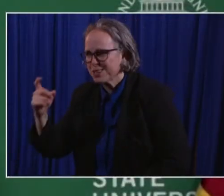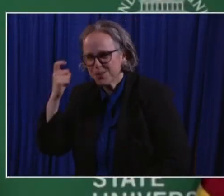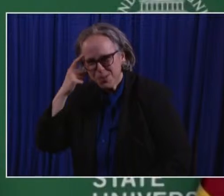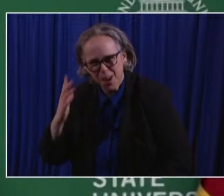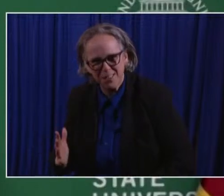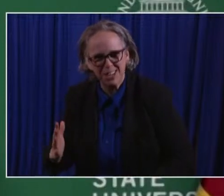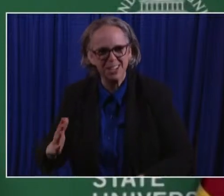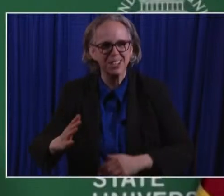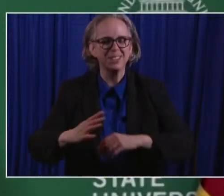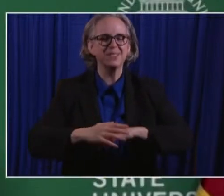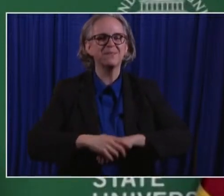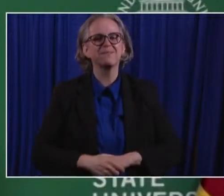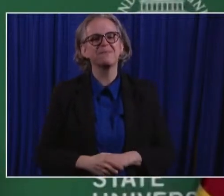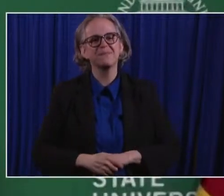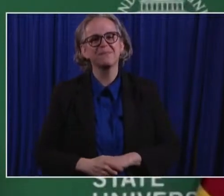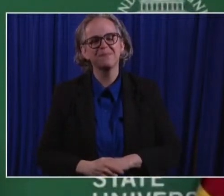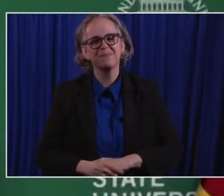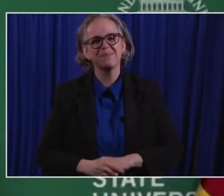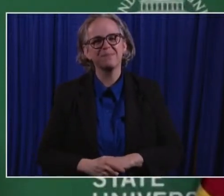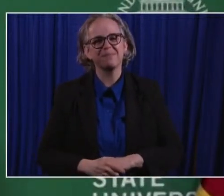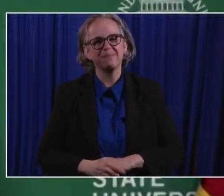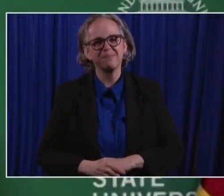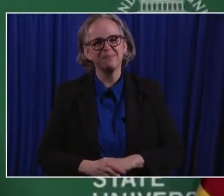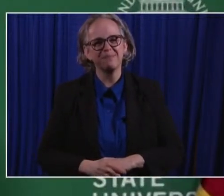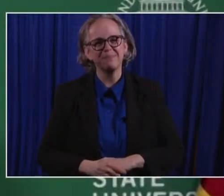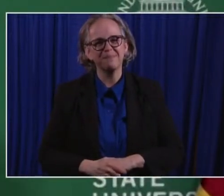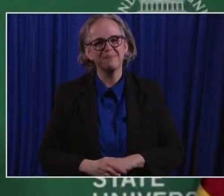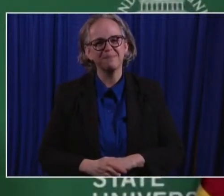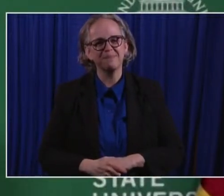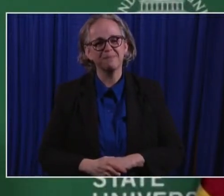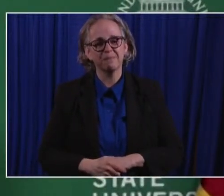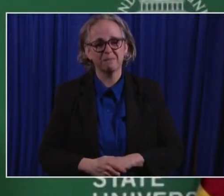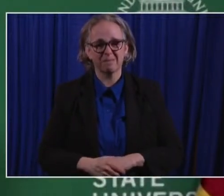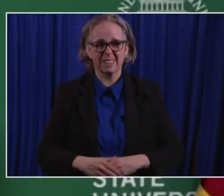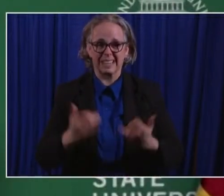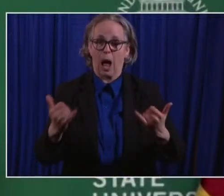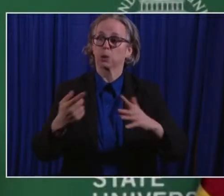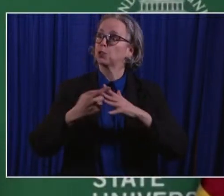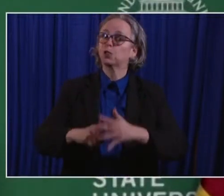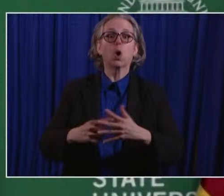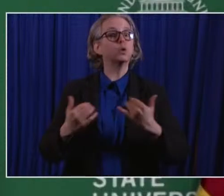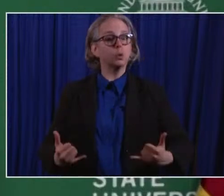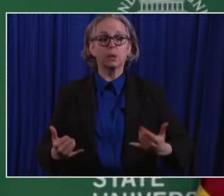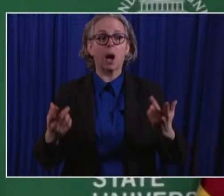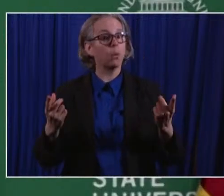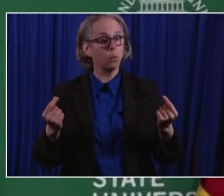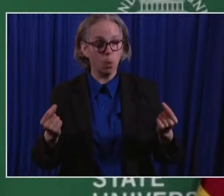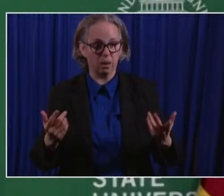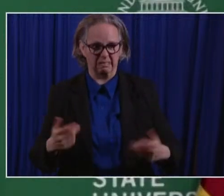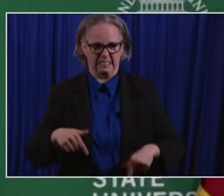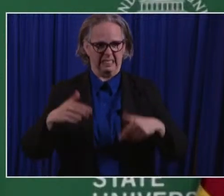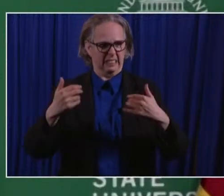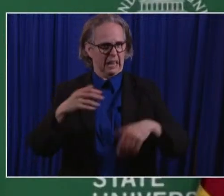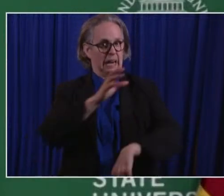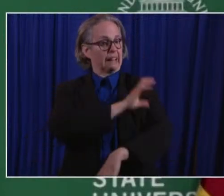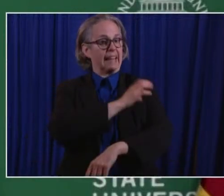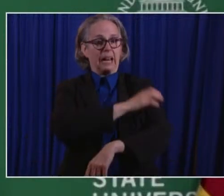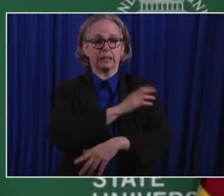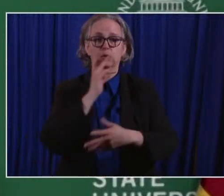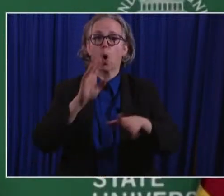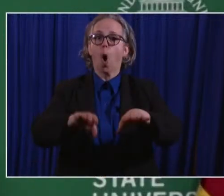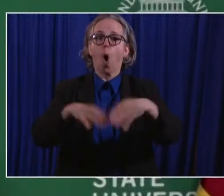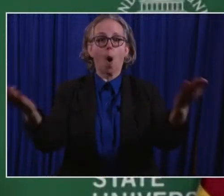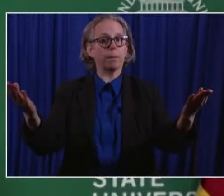that. Just again, a reminder, beginning today, the clinic is also accepting walk-ins. Prior to today, appointments